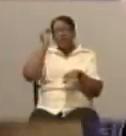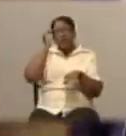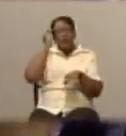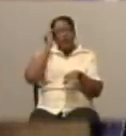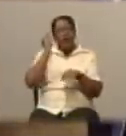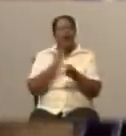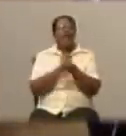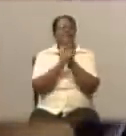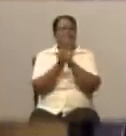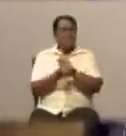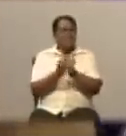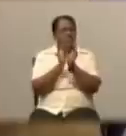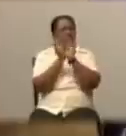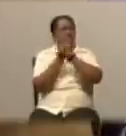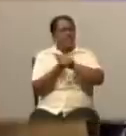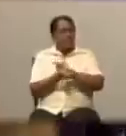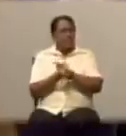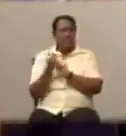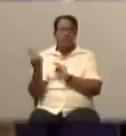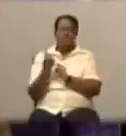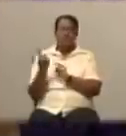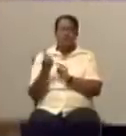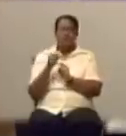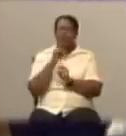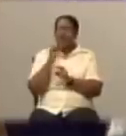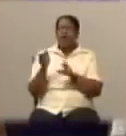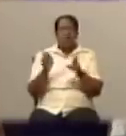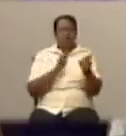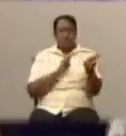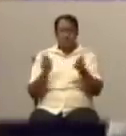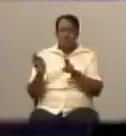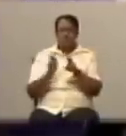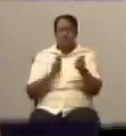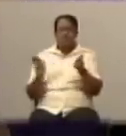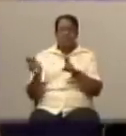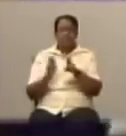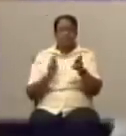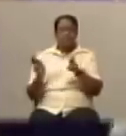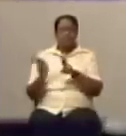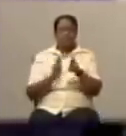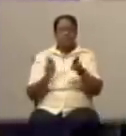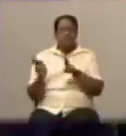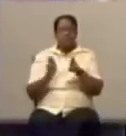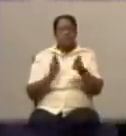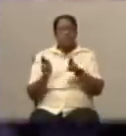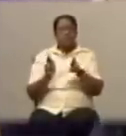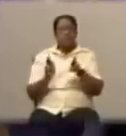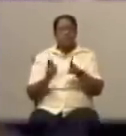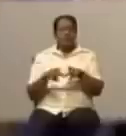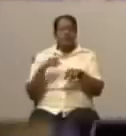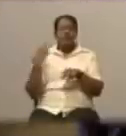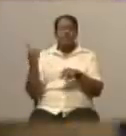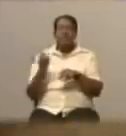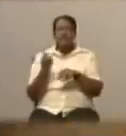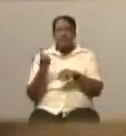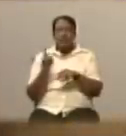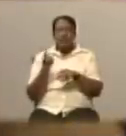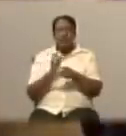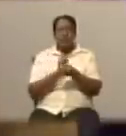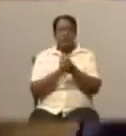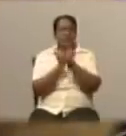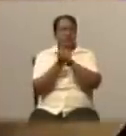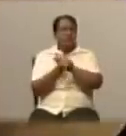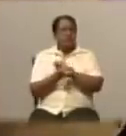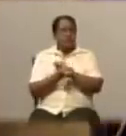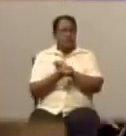will change something in my life, but I'm not ready. I know something needs to be changed in some